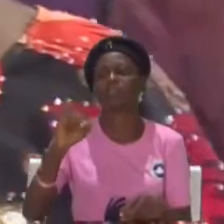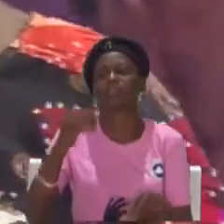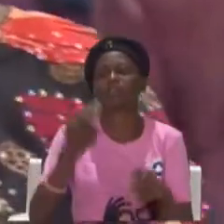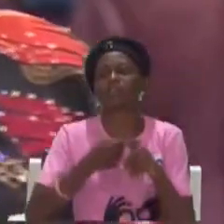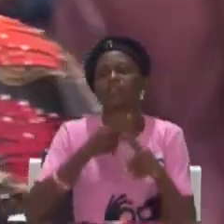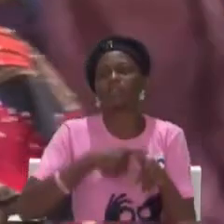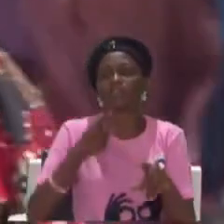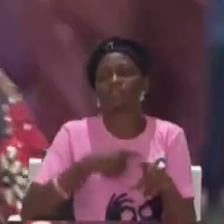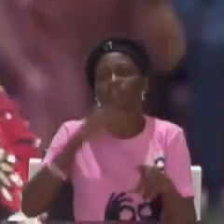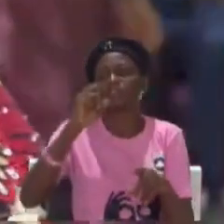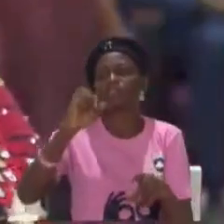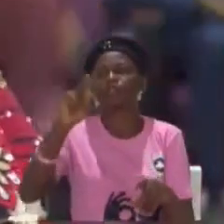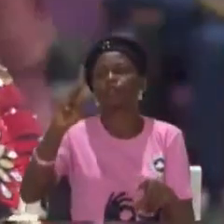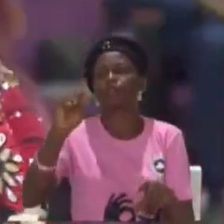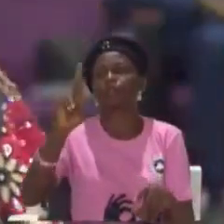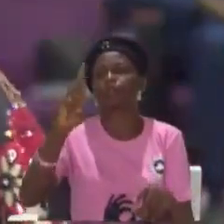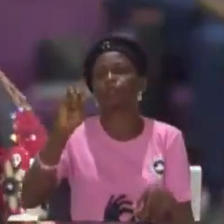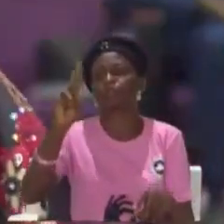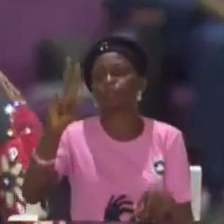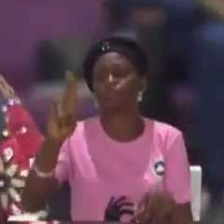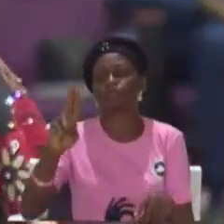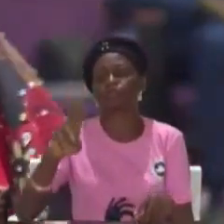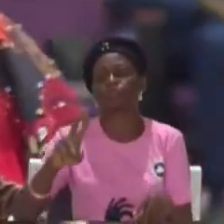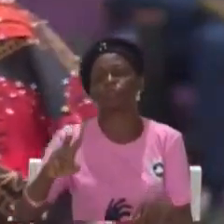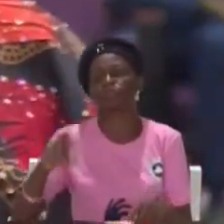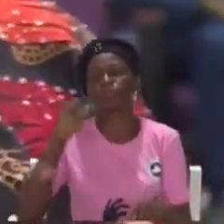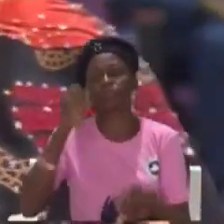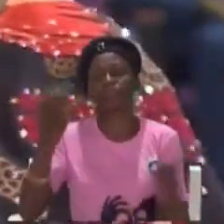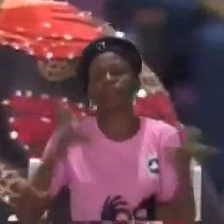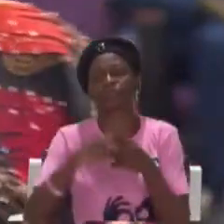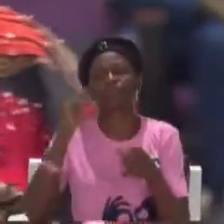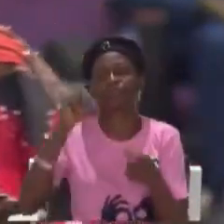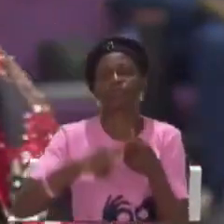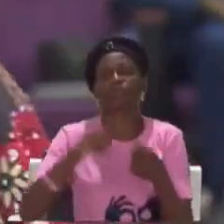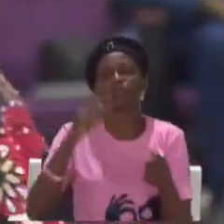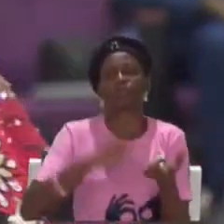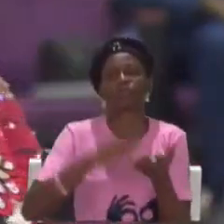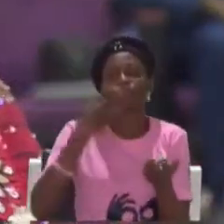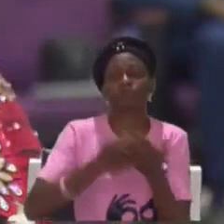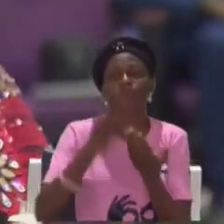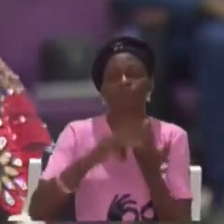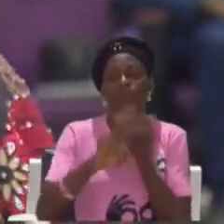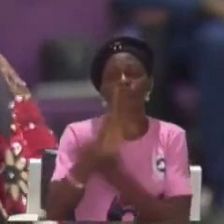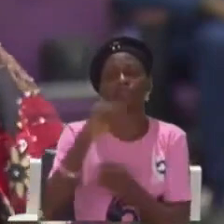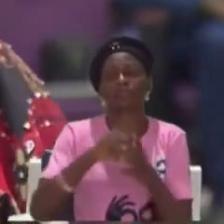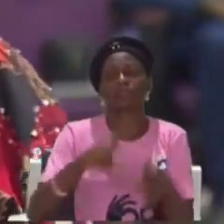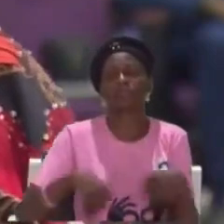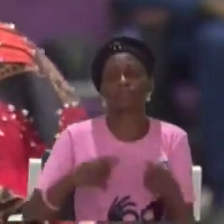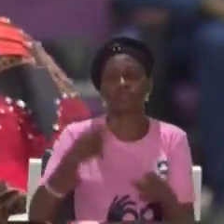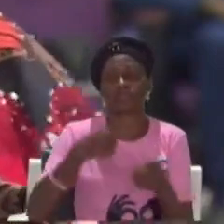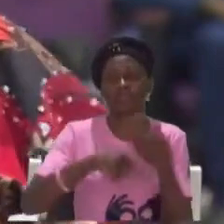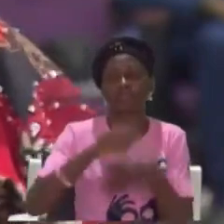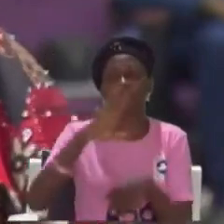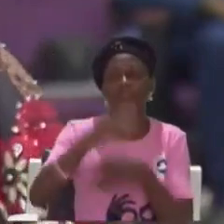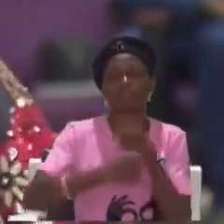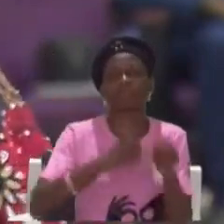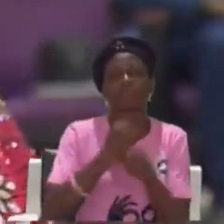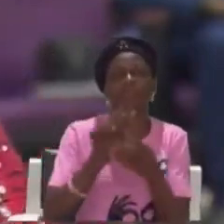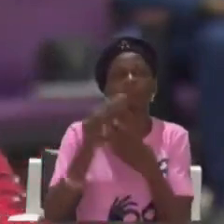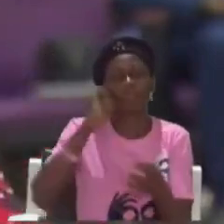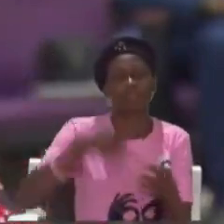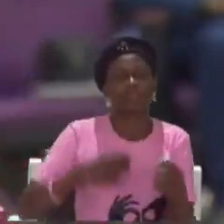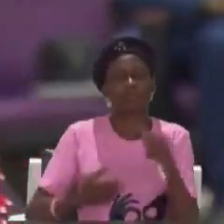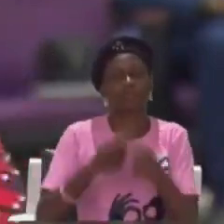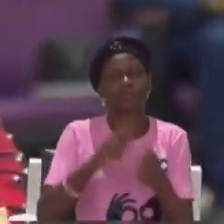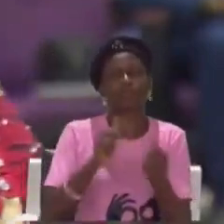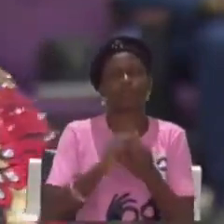Ikorodu, Lagos. I'm here to testify to the goodness of God in my life. About 5 years ago, I've been having issue with one